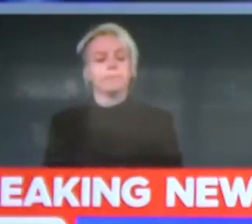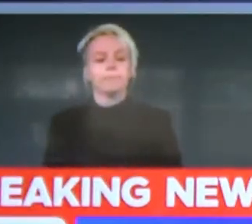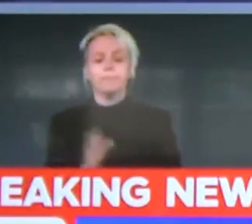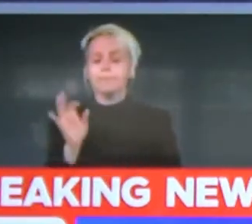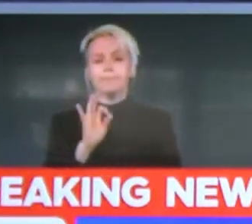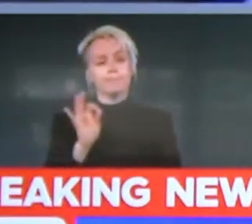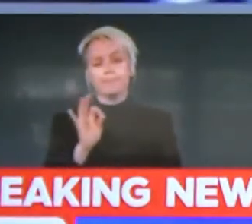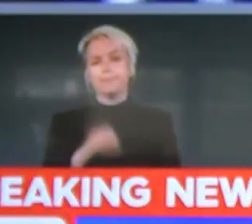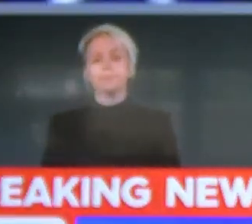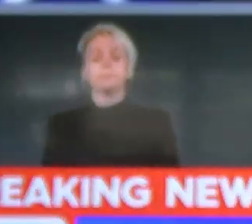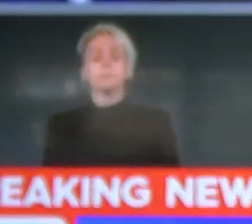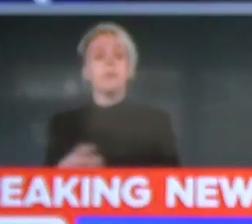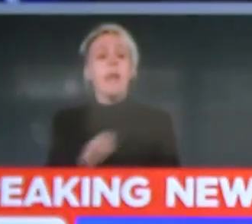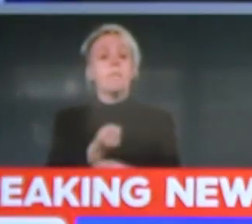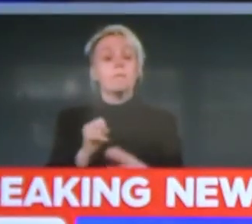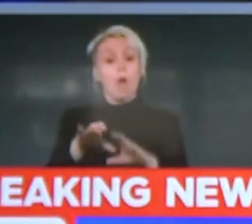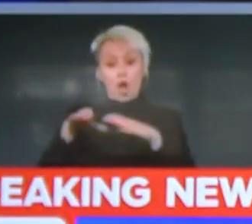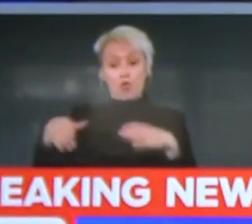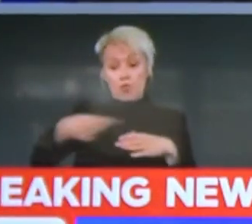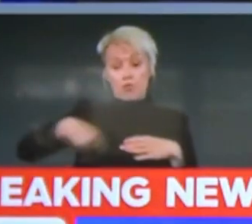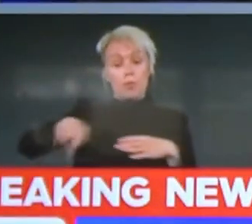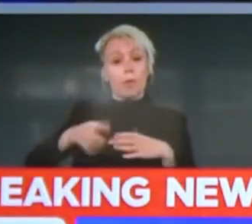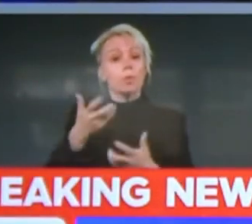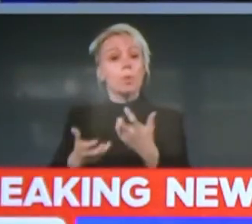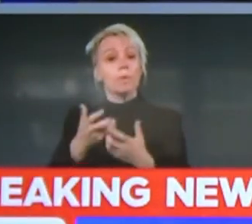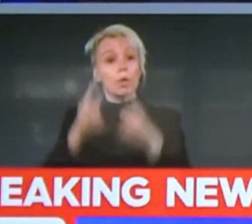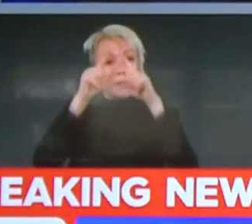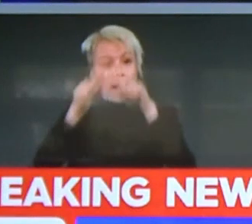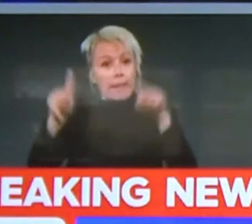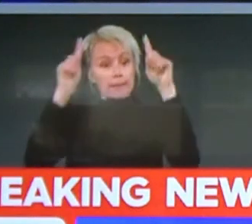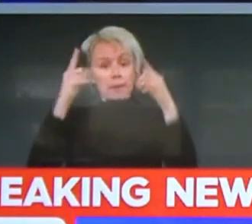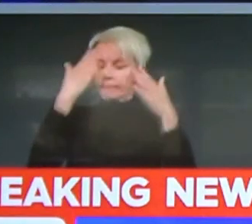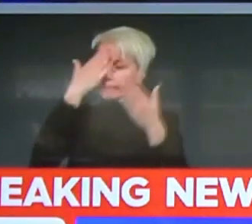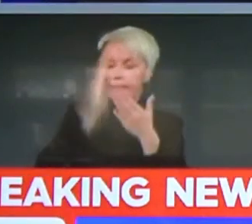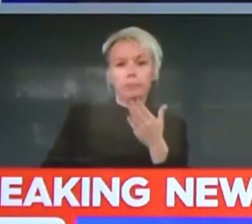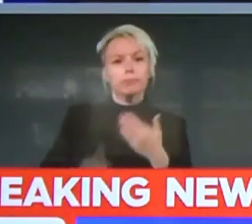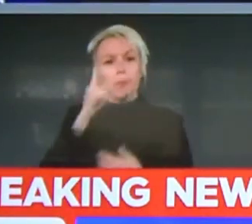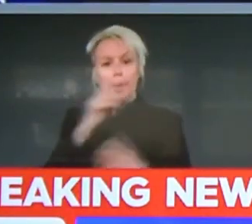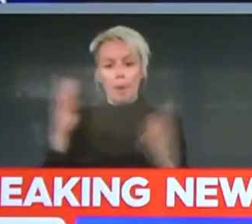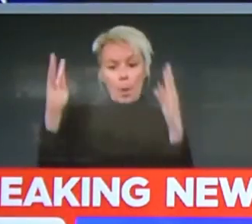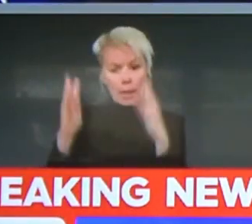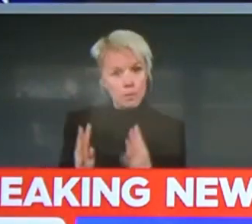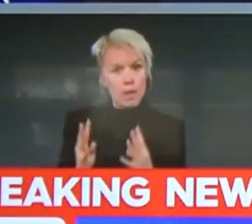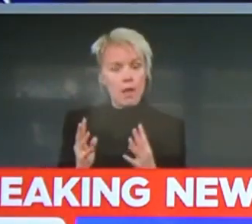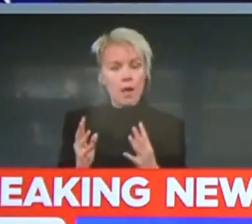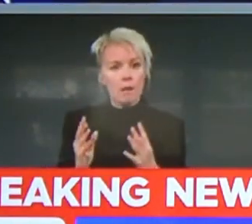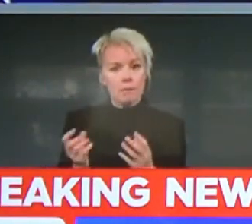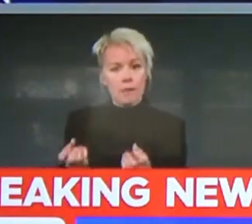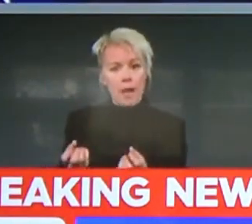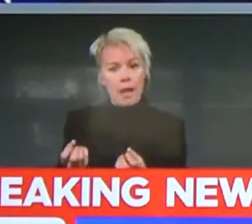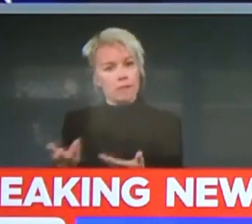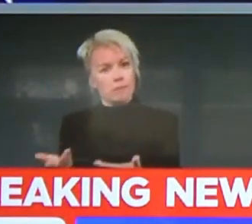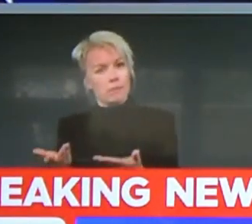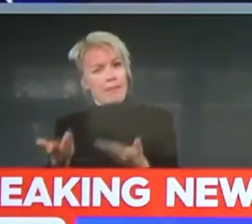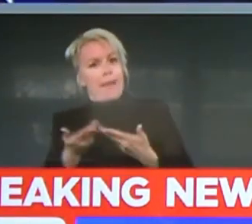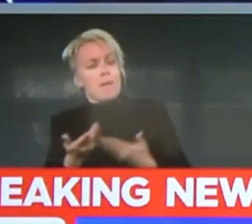university academics who convened and provided a diverse range of opinions. It certainly wasn't a